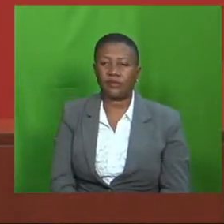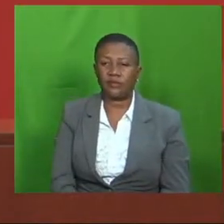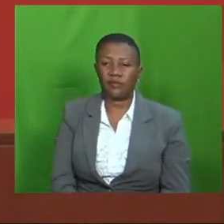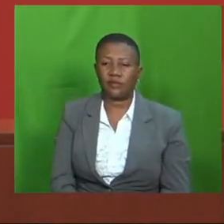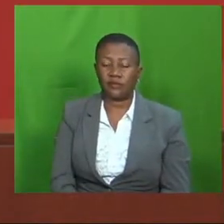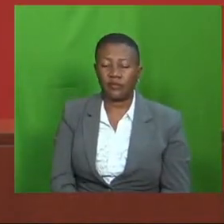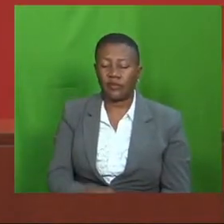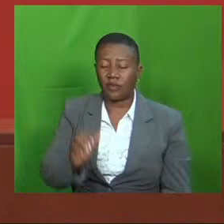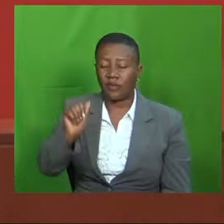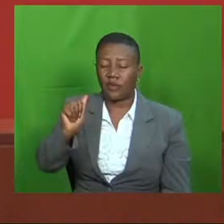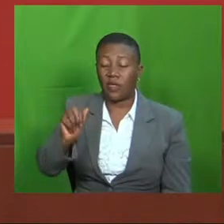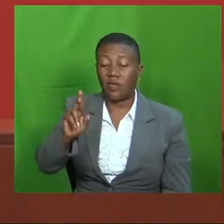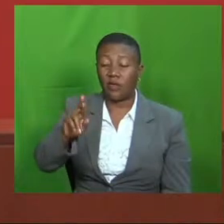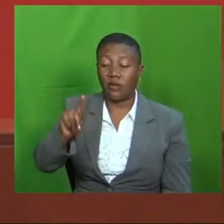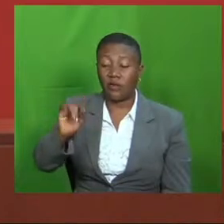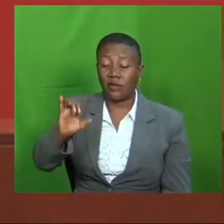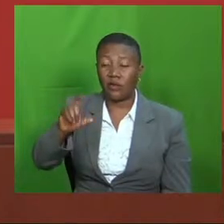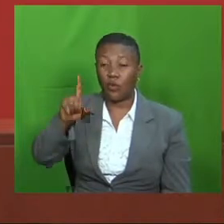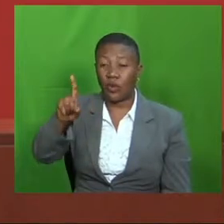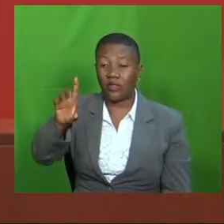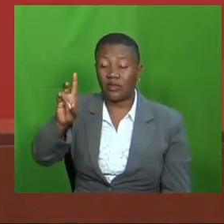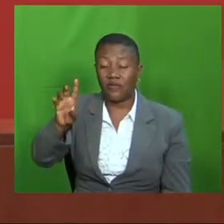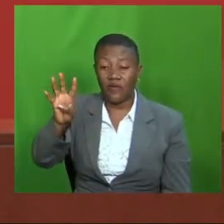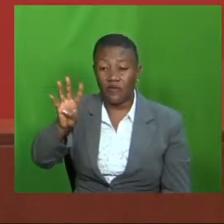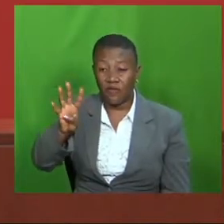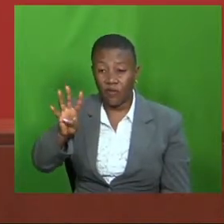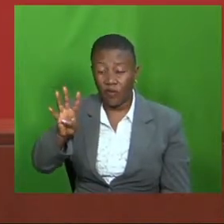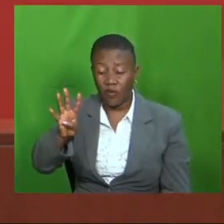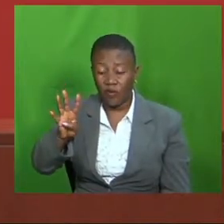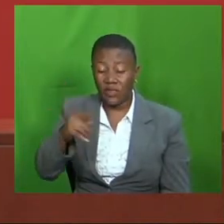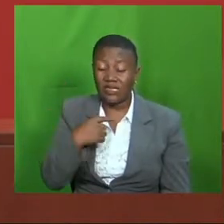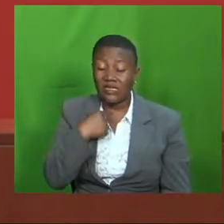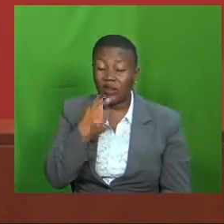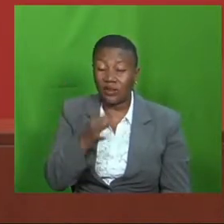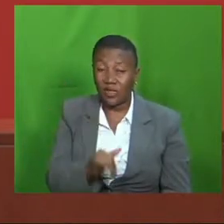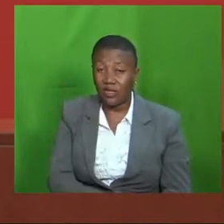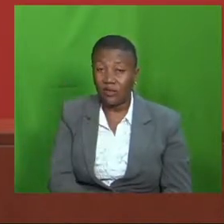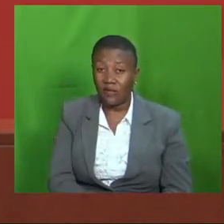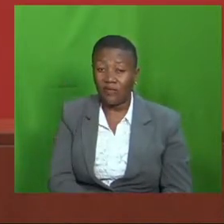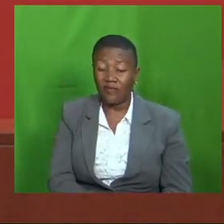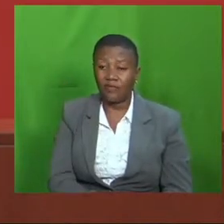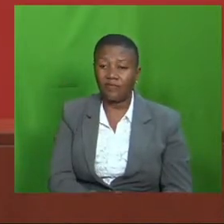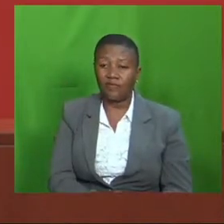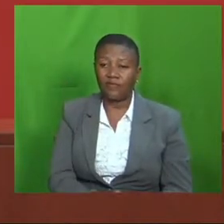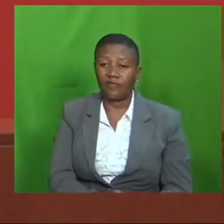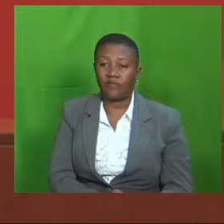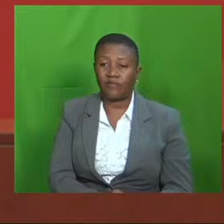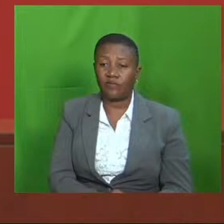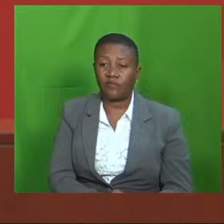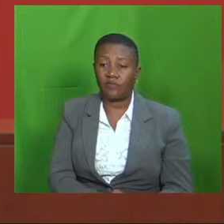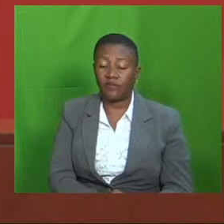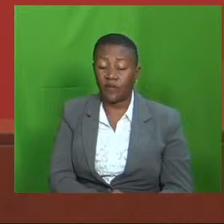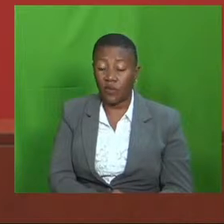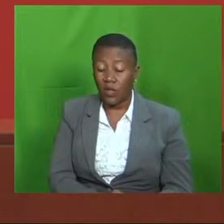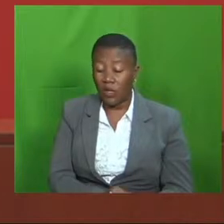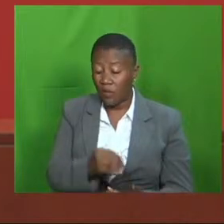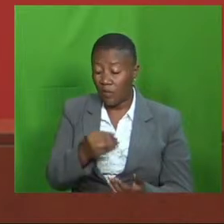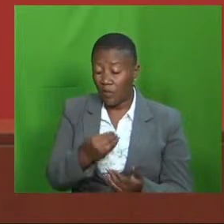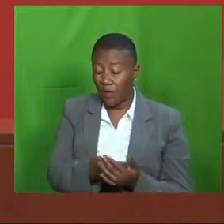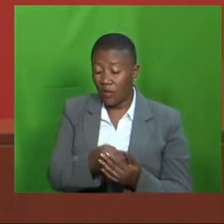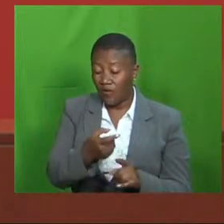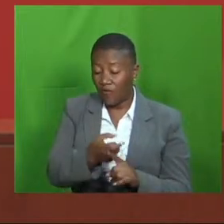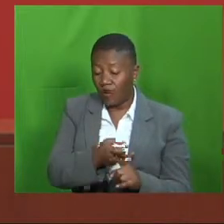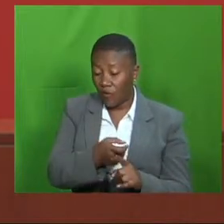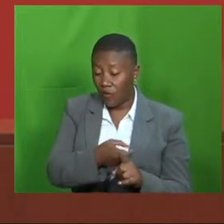Article 177, for instance, indicates that the advances from the contingency fund may